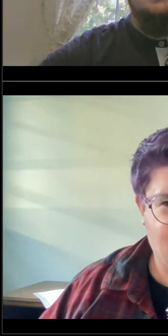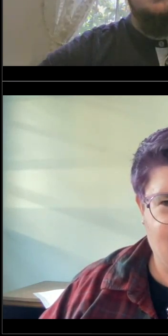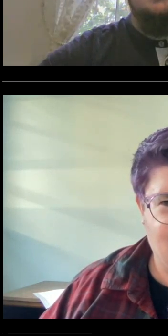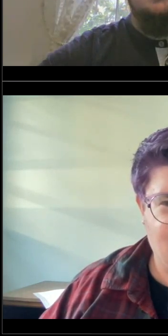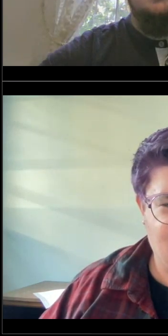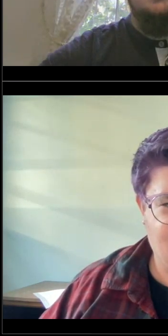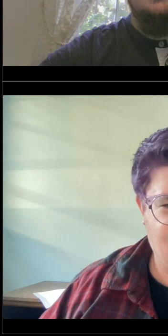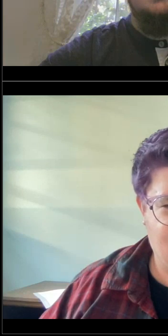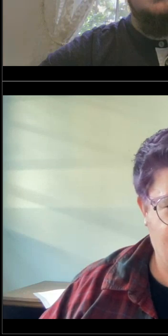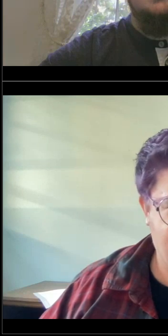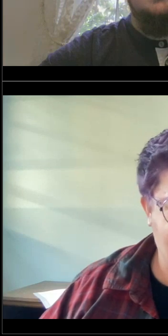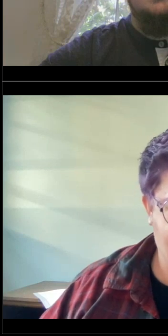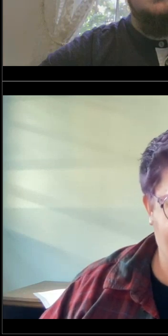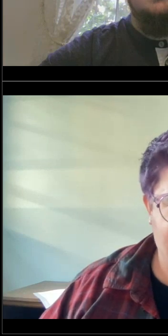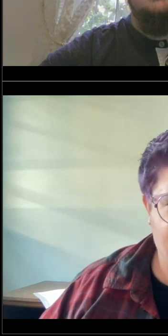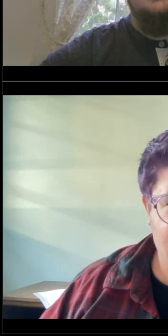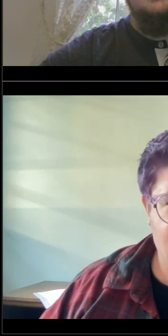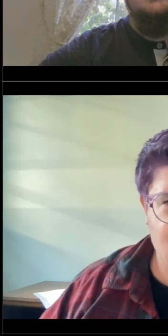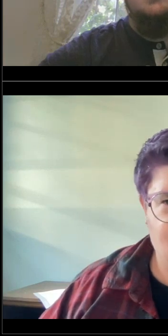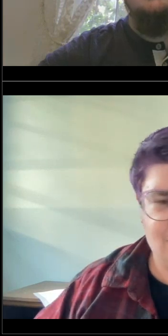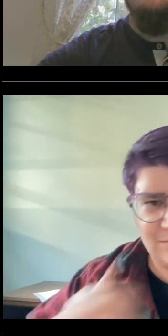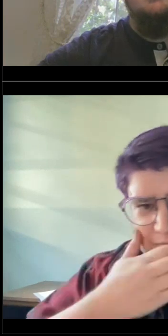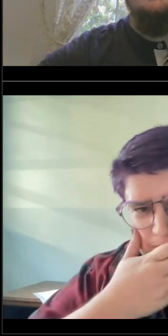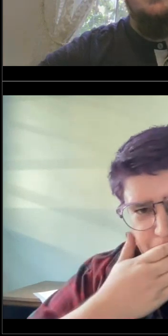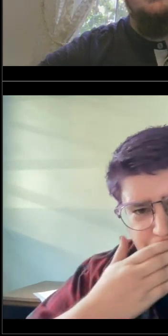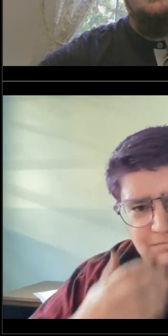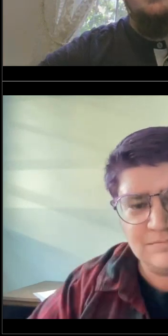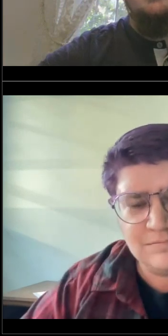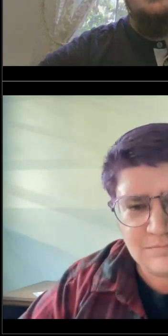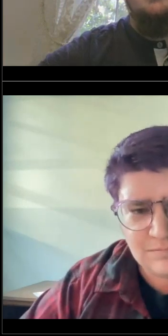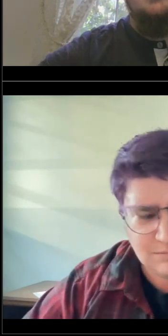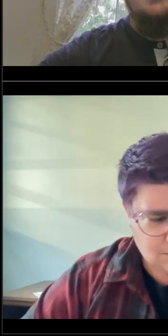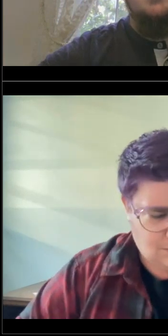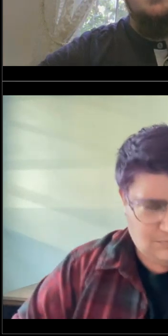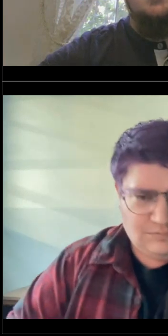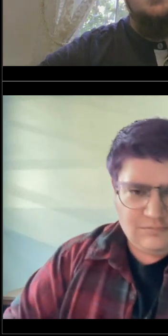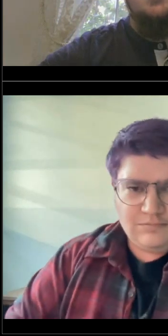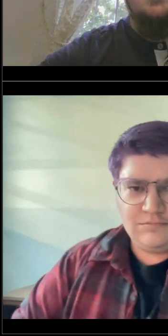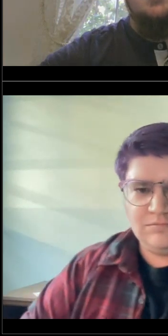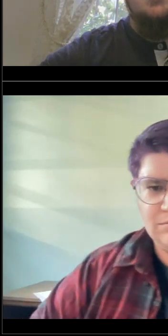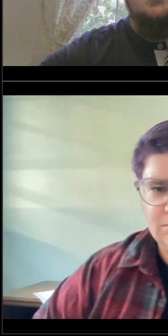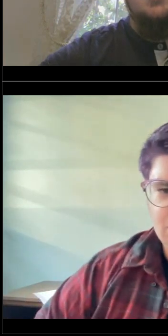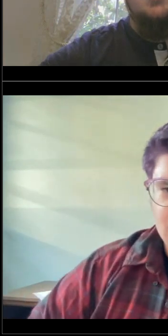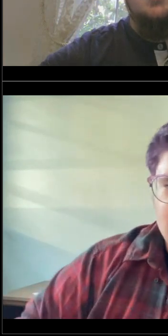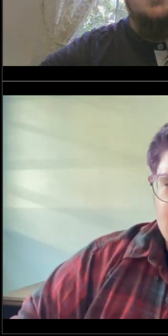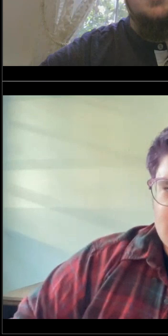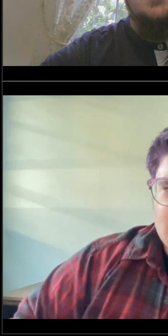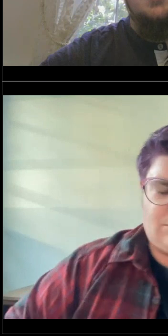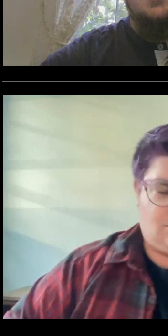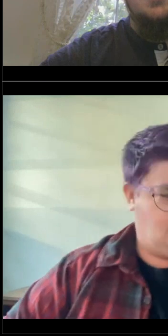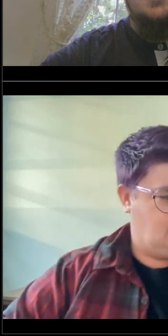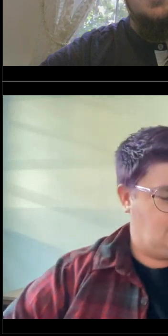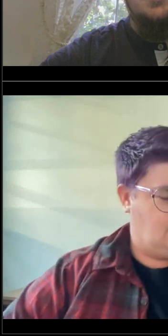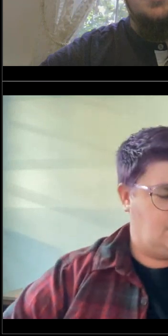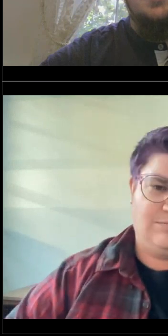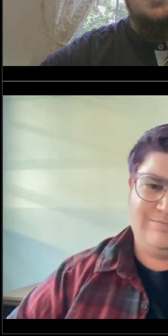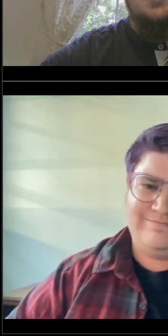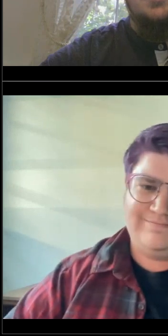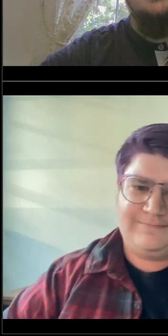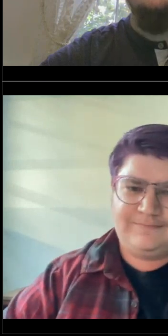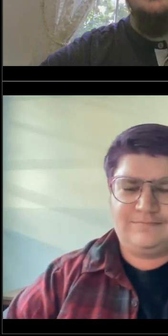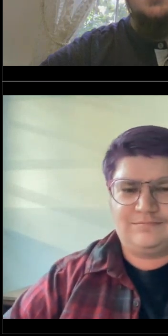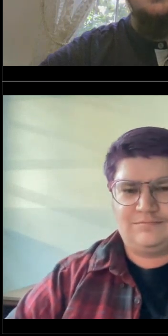I think asking questions is a great strategy in general. Like, oh, I noticed that you use they pronoun, which also helps because, maybe you